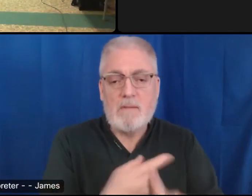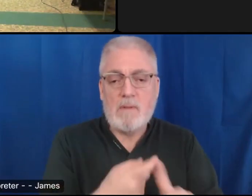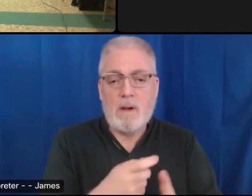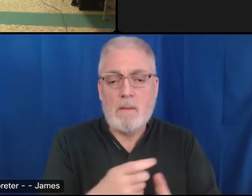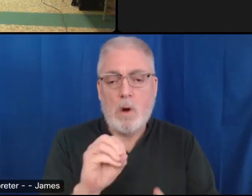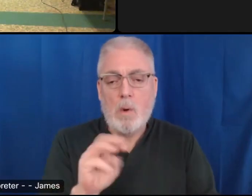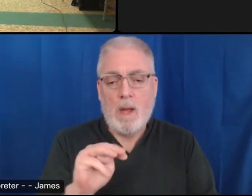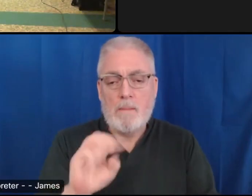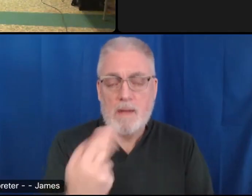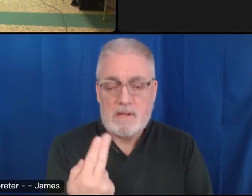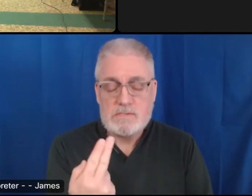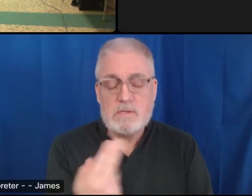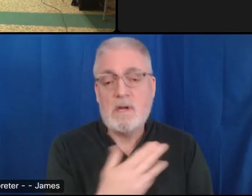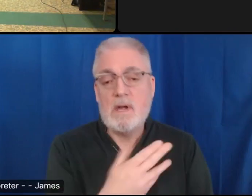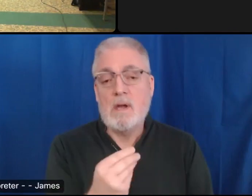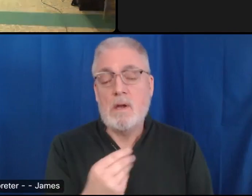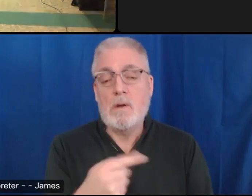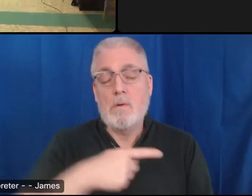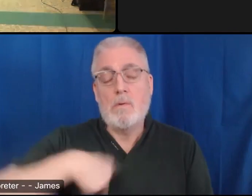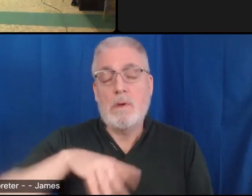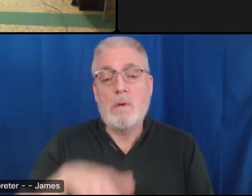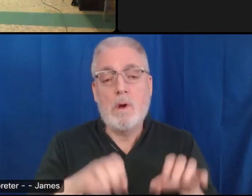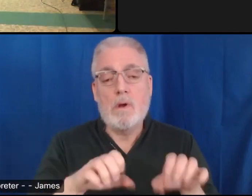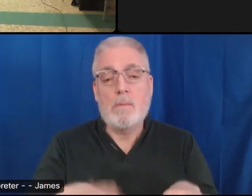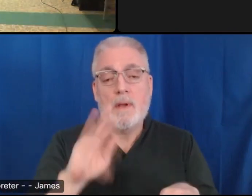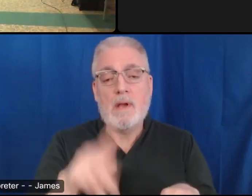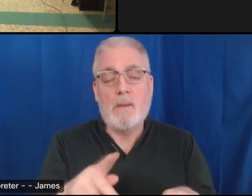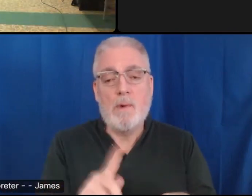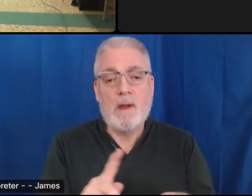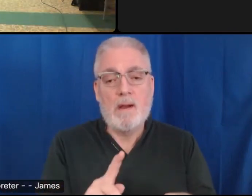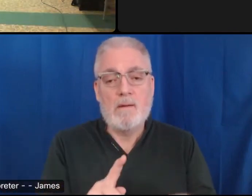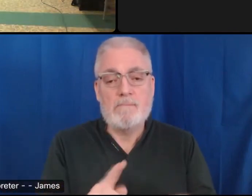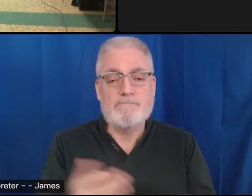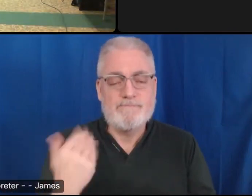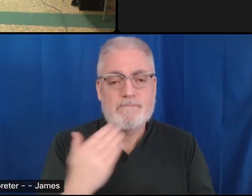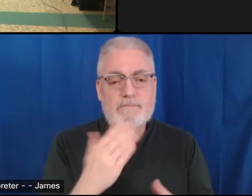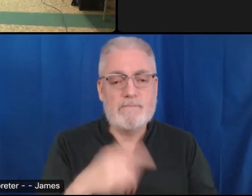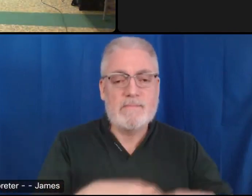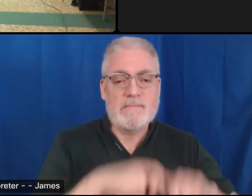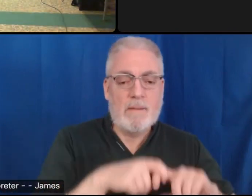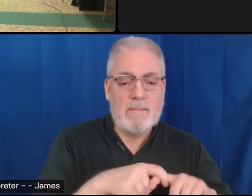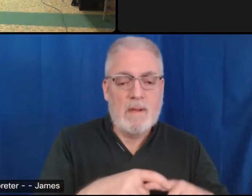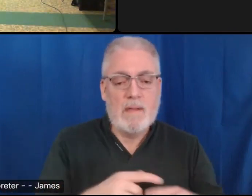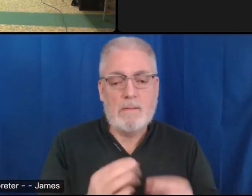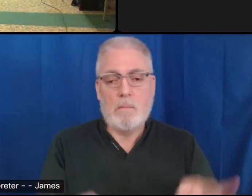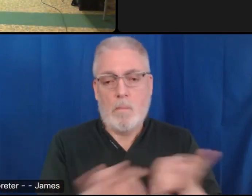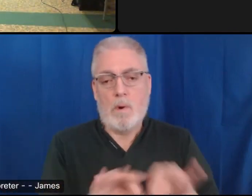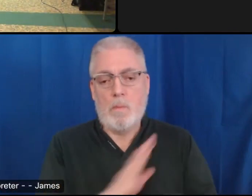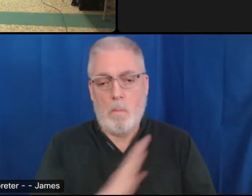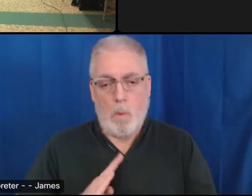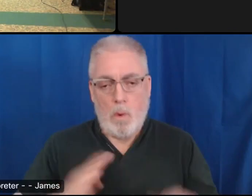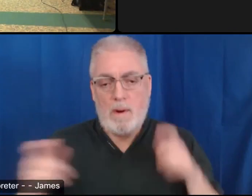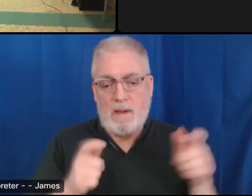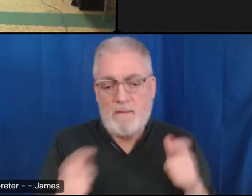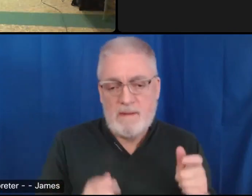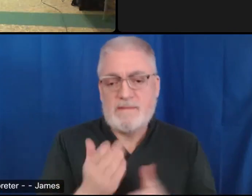Health. We wanted to pick up where we left off, talking about the importance of board governance and some of the progress that the agency